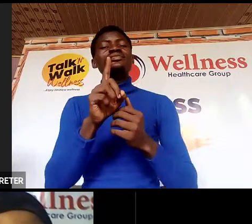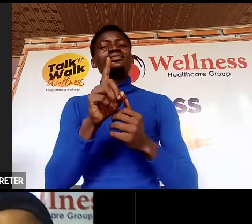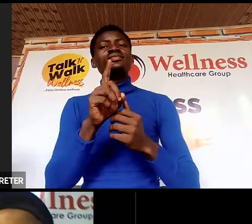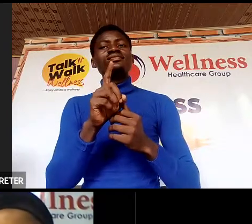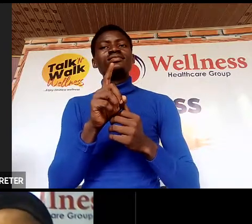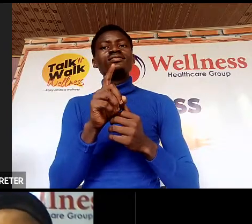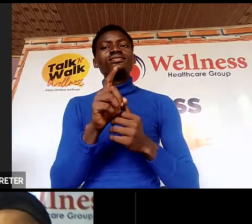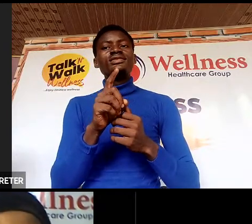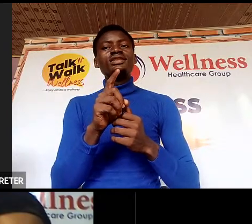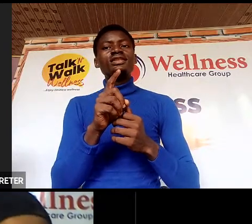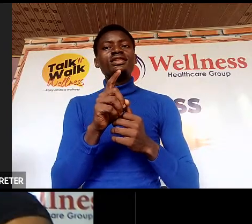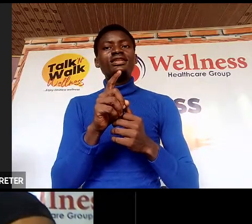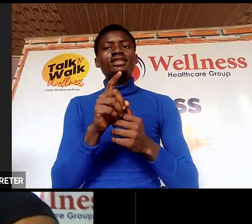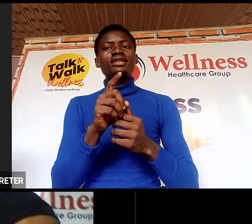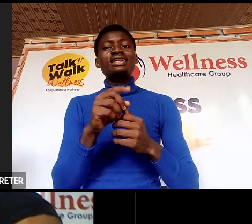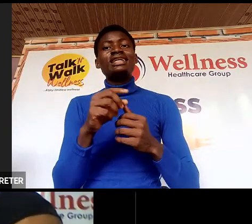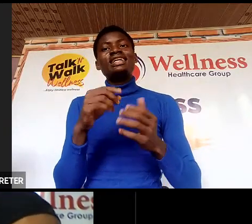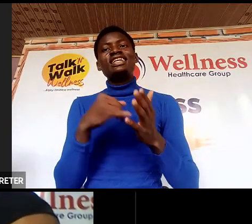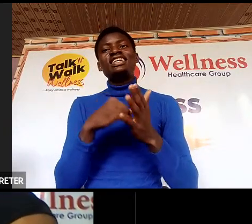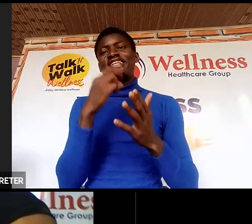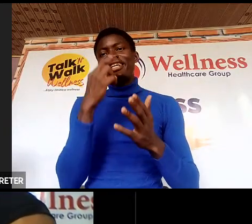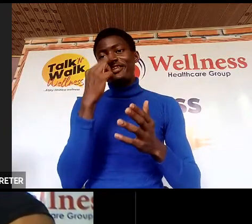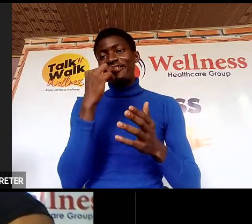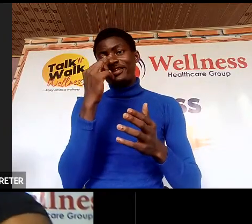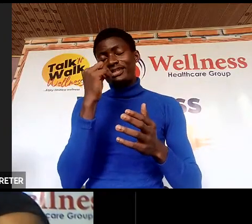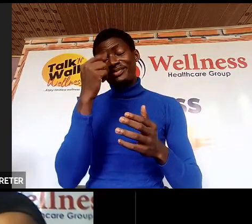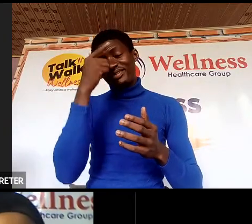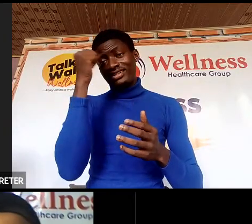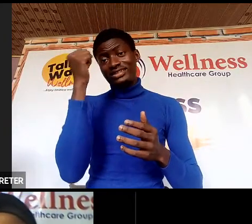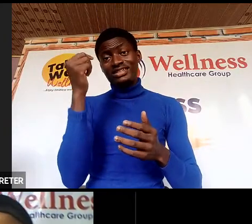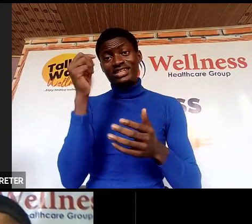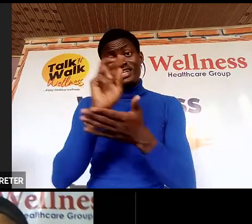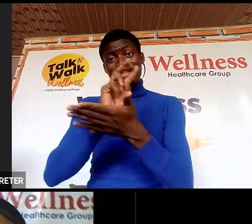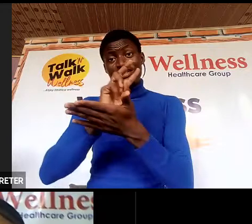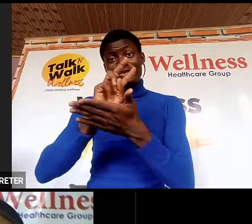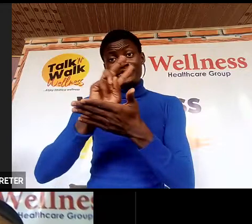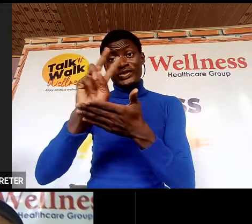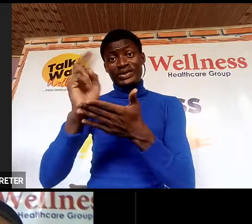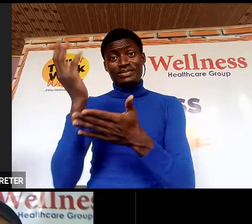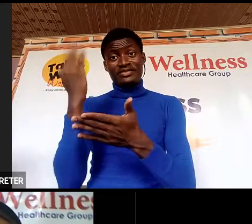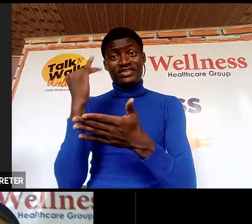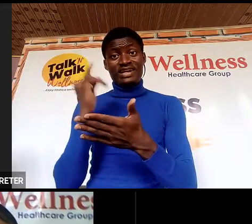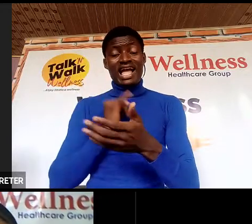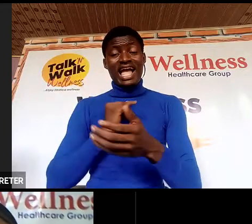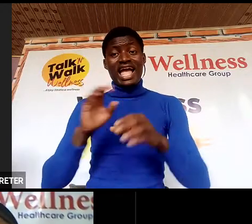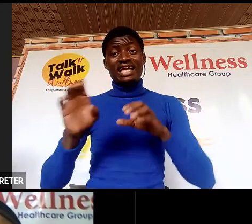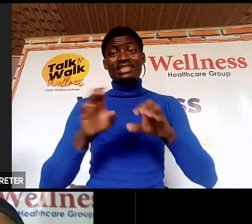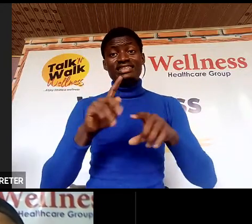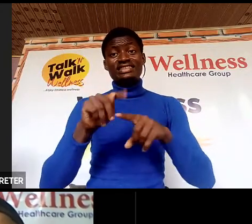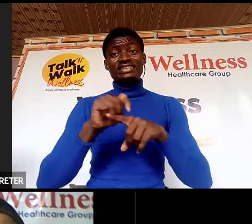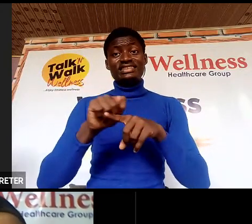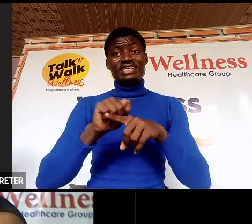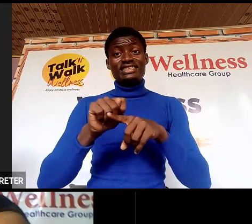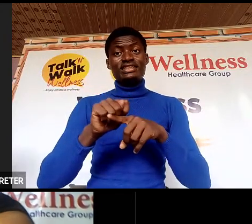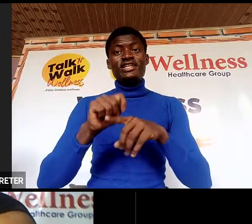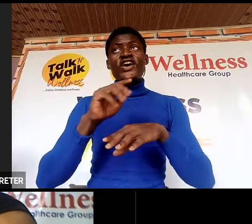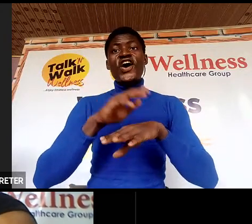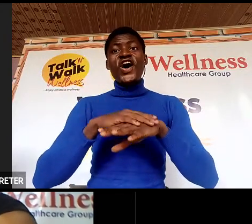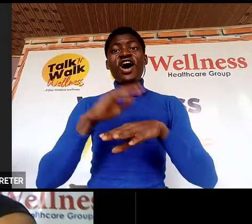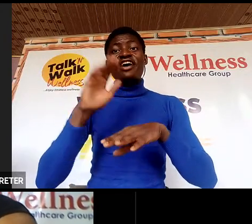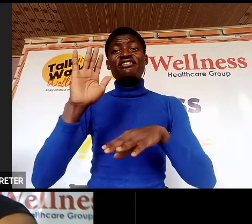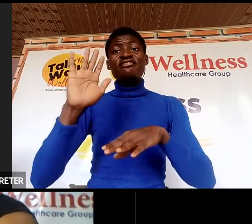I did a training session on five nuggets of that I've learned, which I call the nuggets